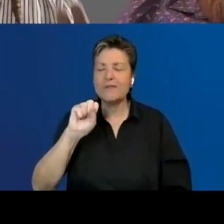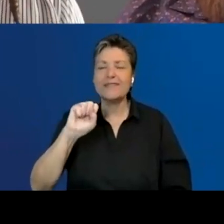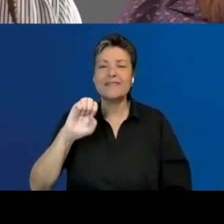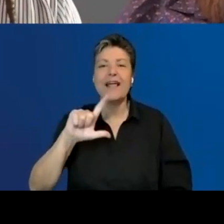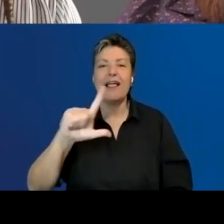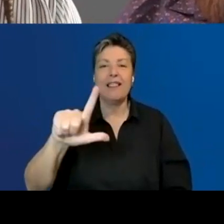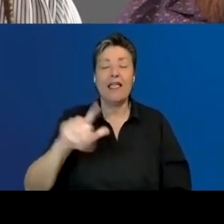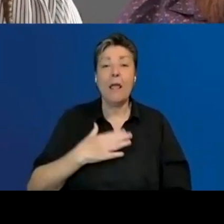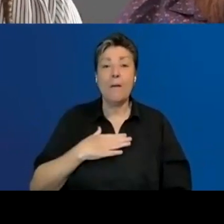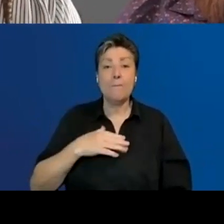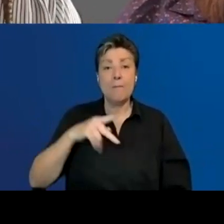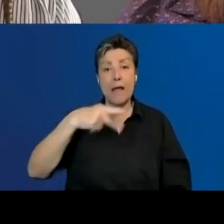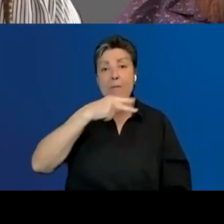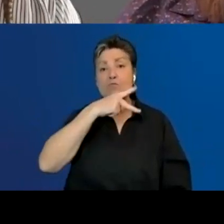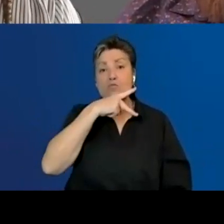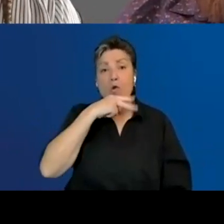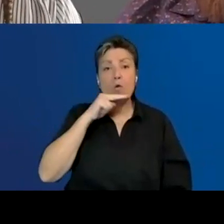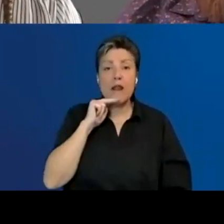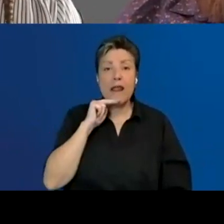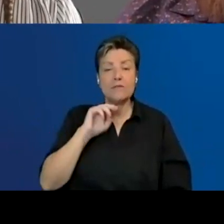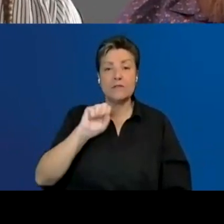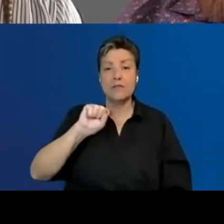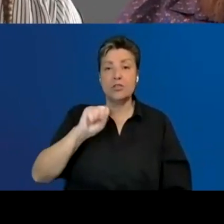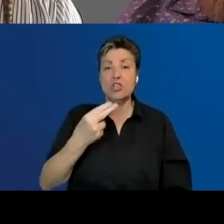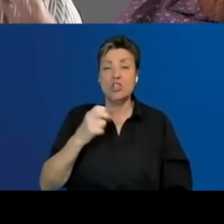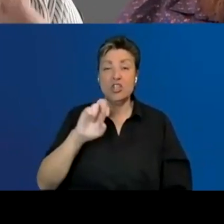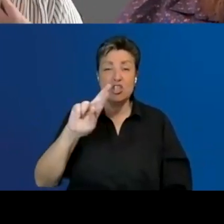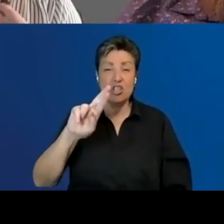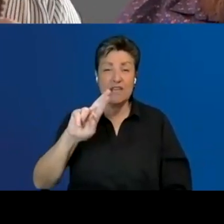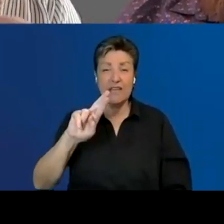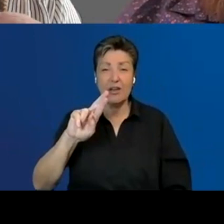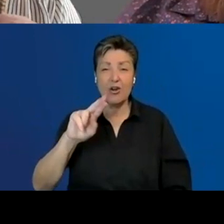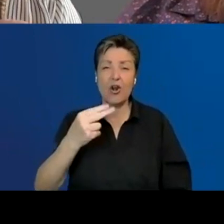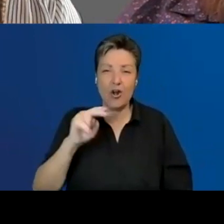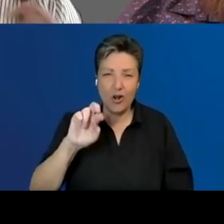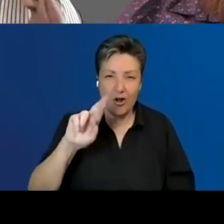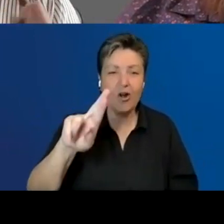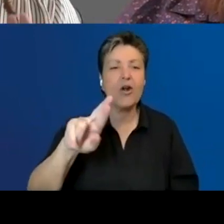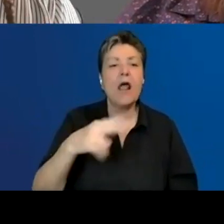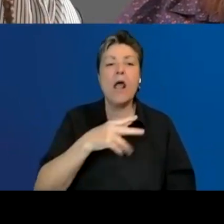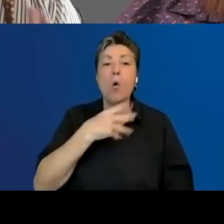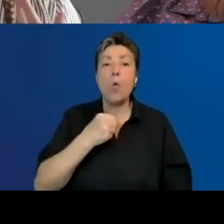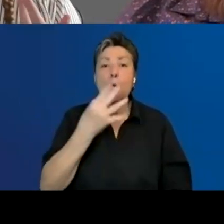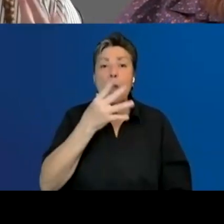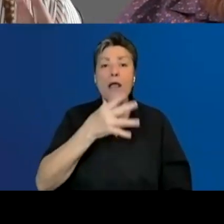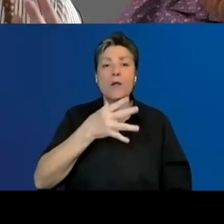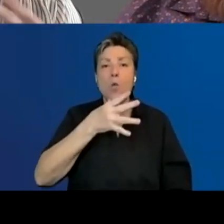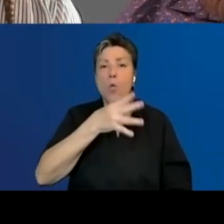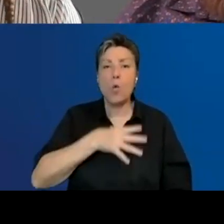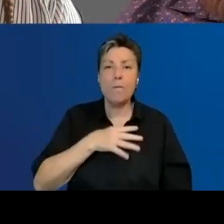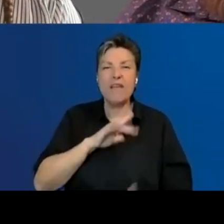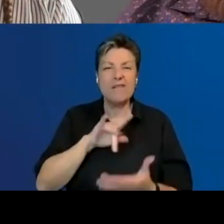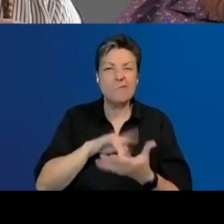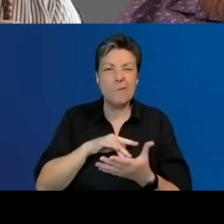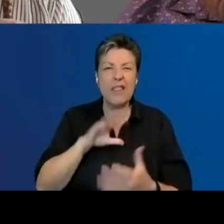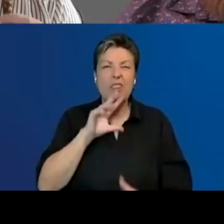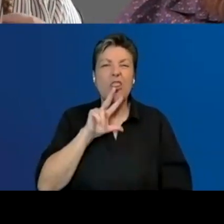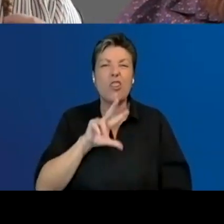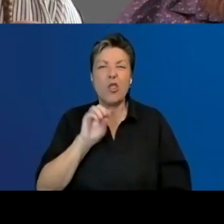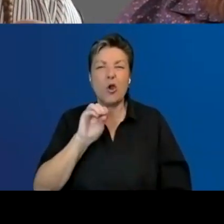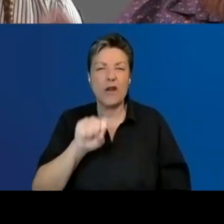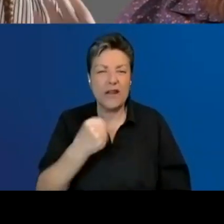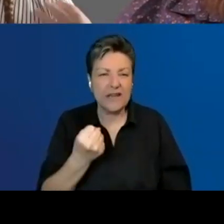My pronouns are she, her. I'm a white woman in my mid-30s with reddish brown hair, today in a braid, green